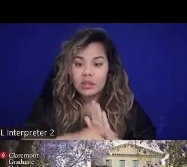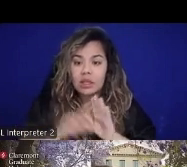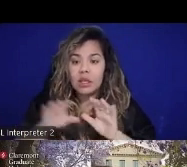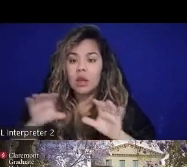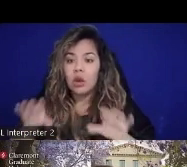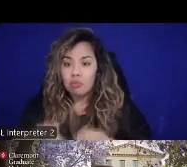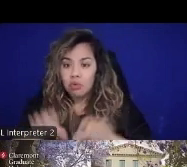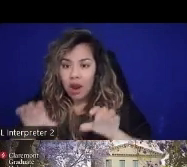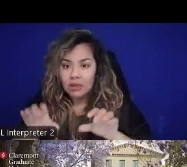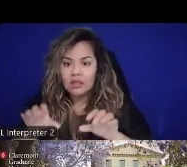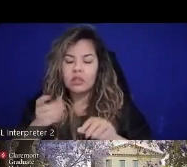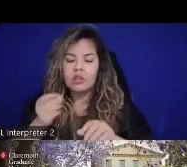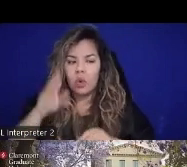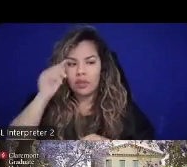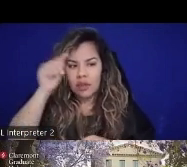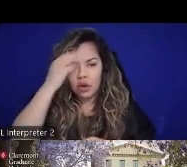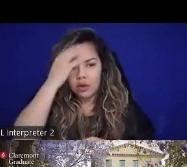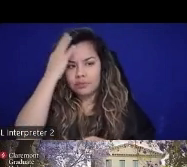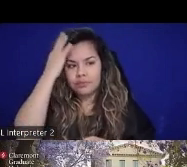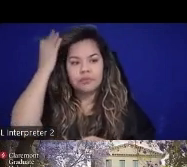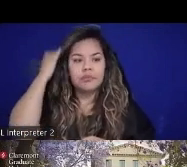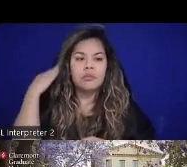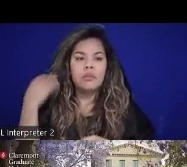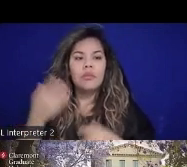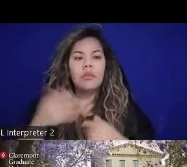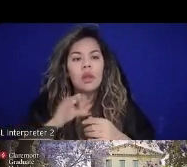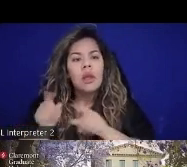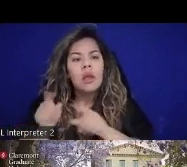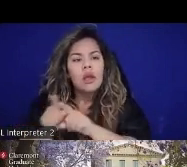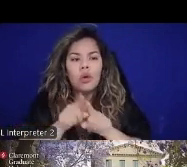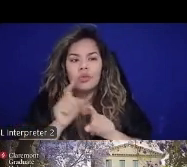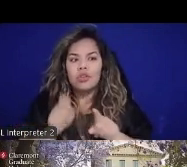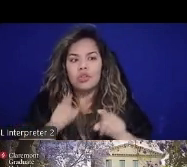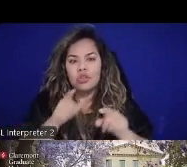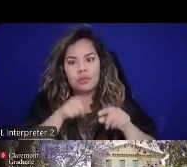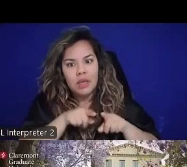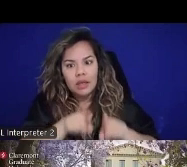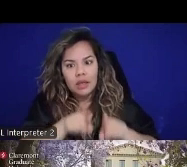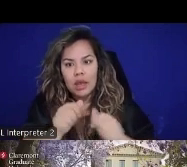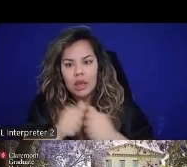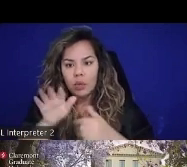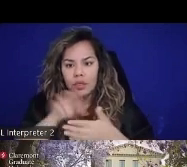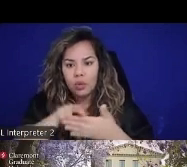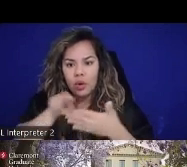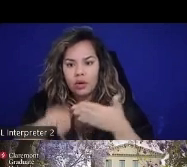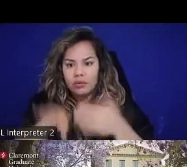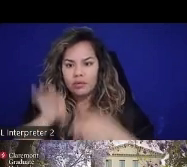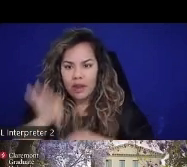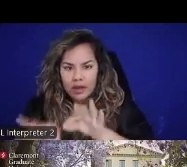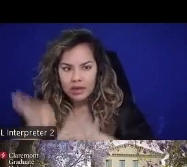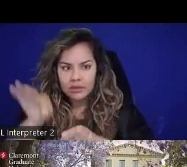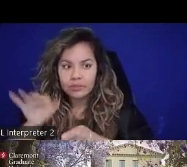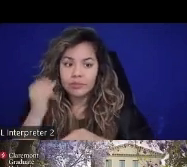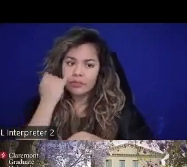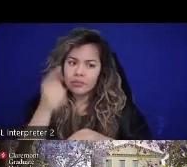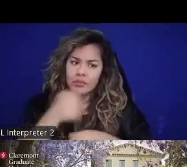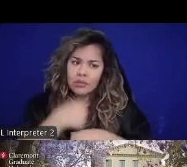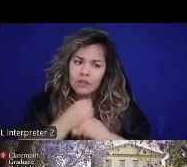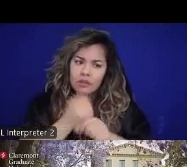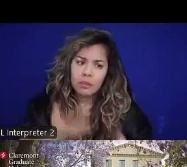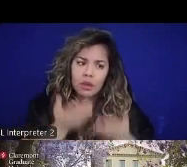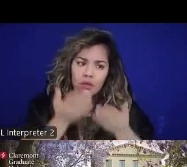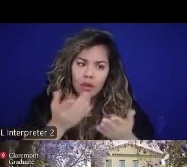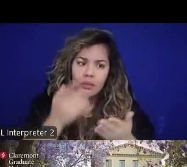with your findings. If, for example, you make recommendations for policy, those recommendations should be solidly based